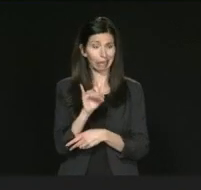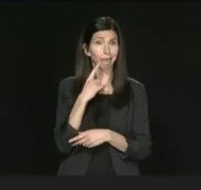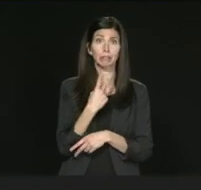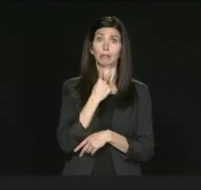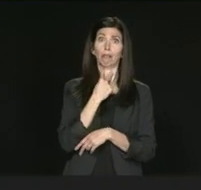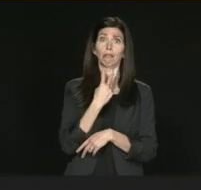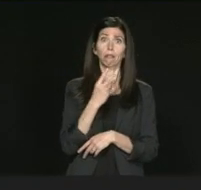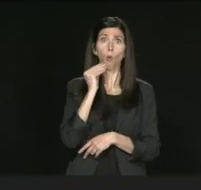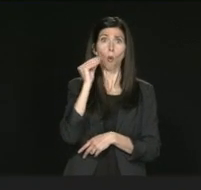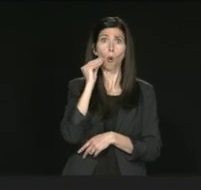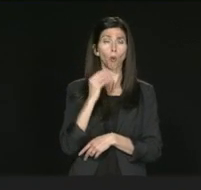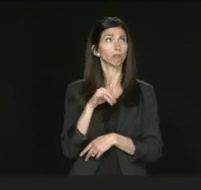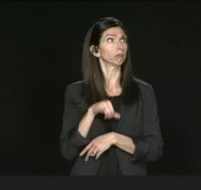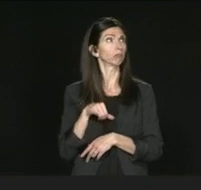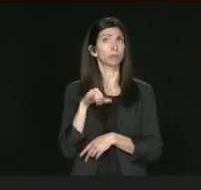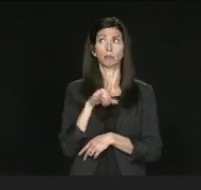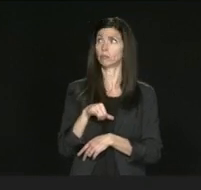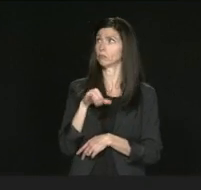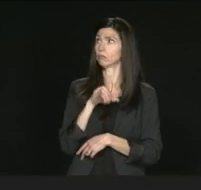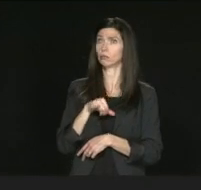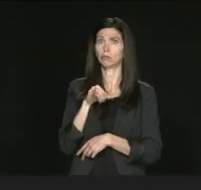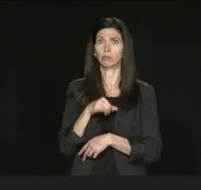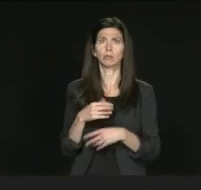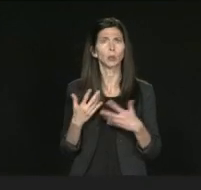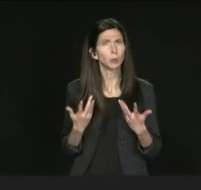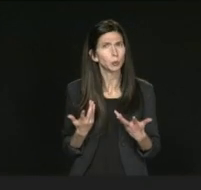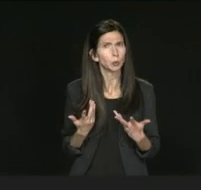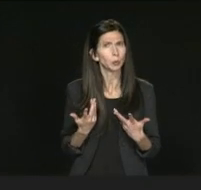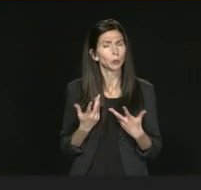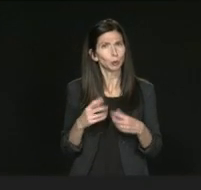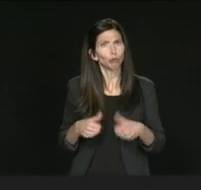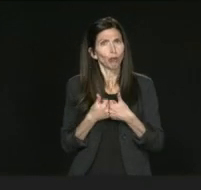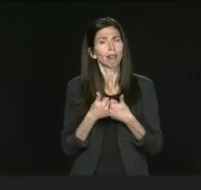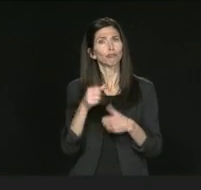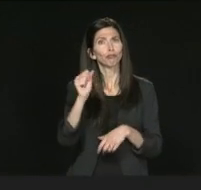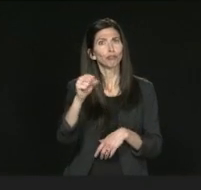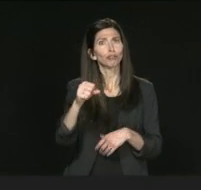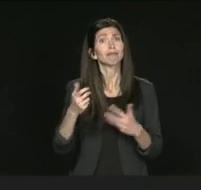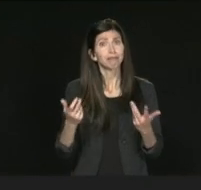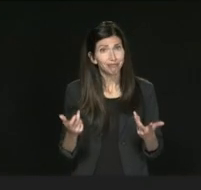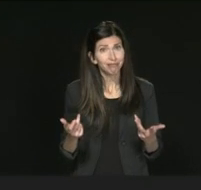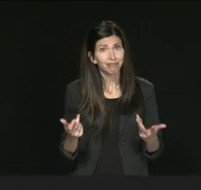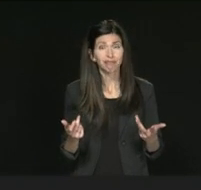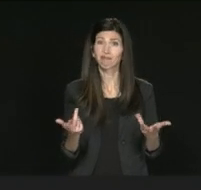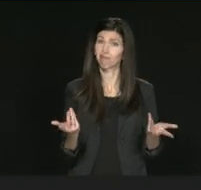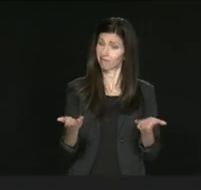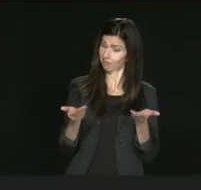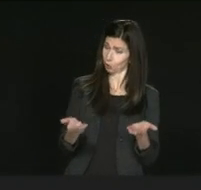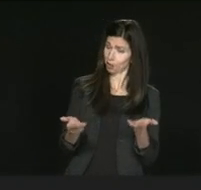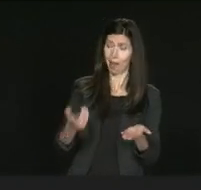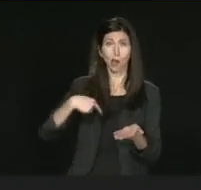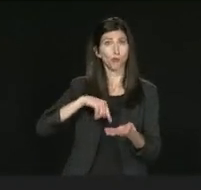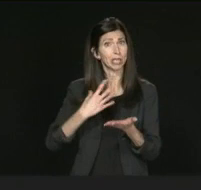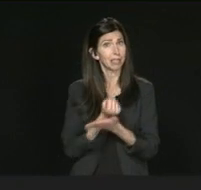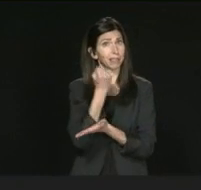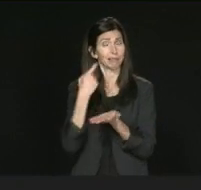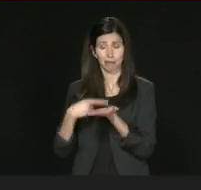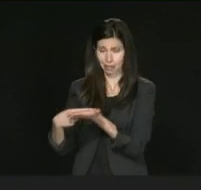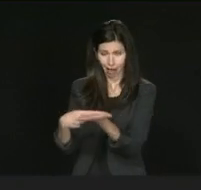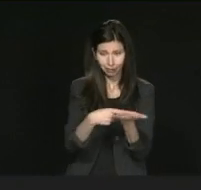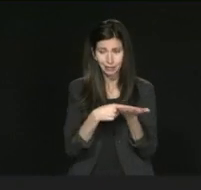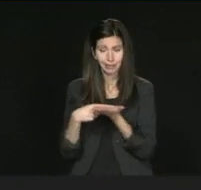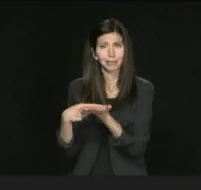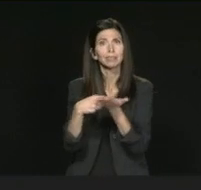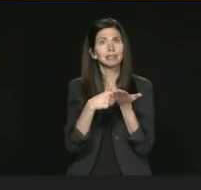All of that is some of the discussions right now in order to sort of restart and reopen things is